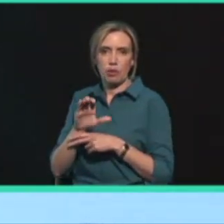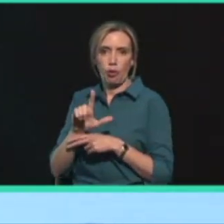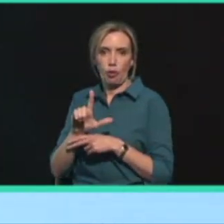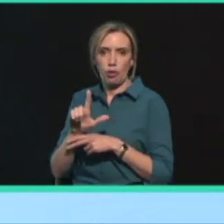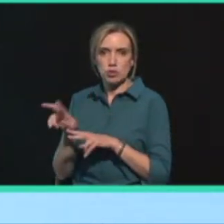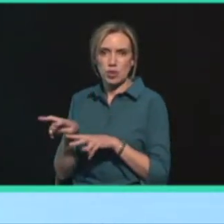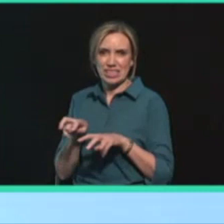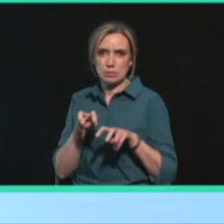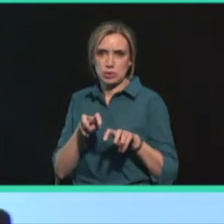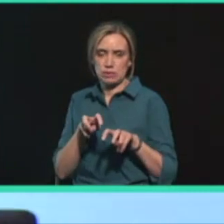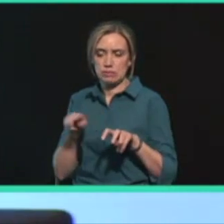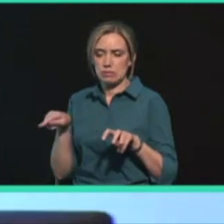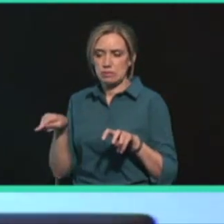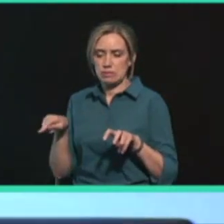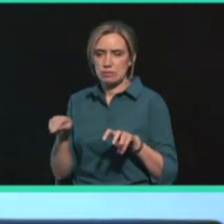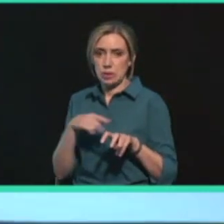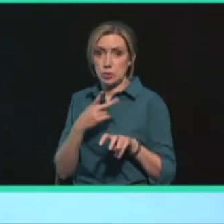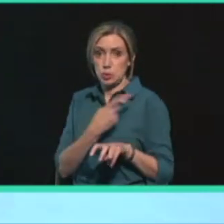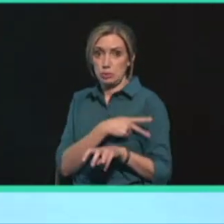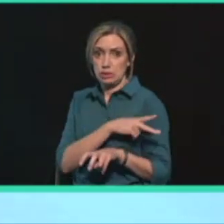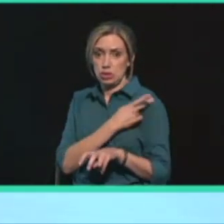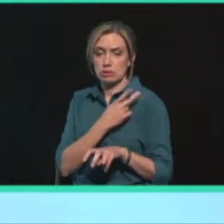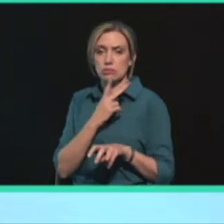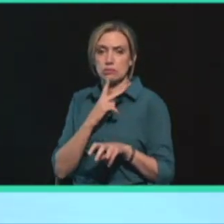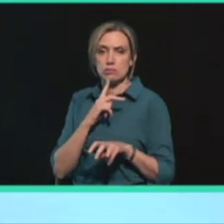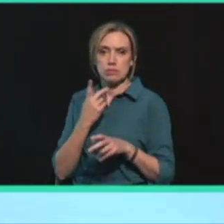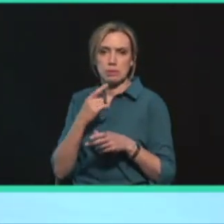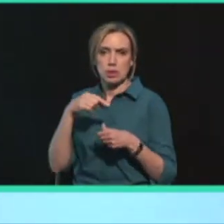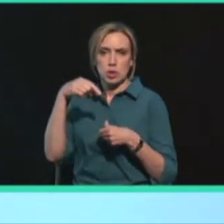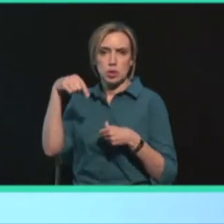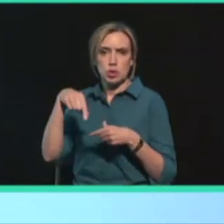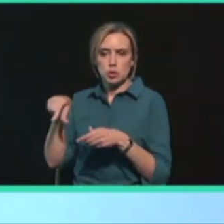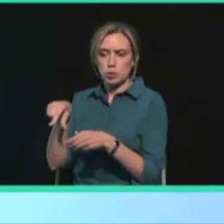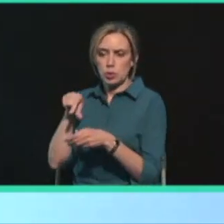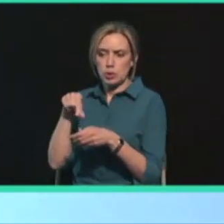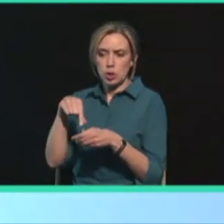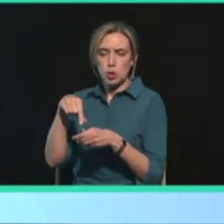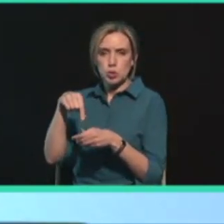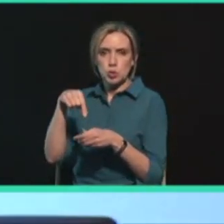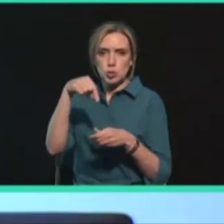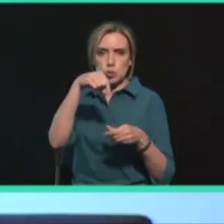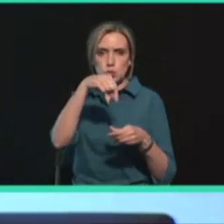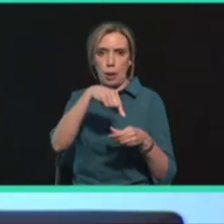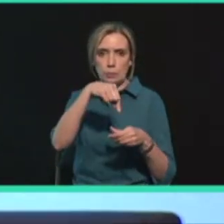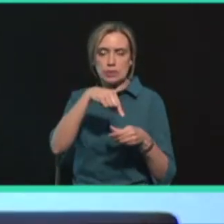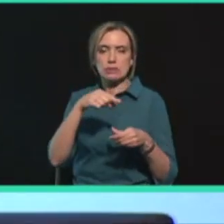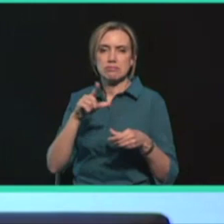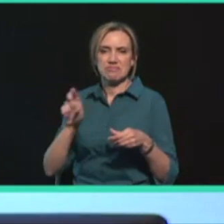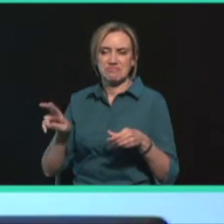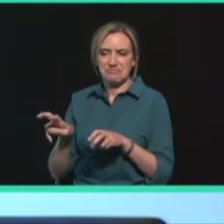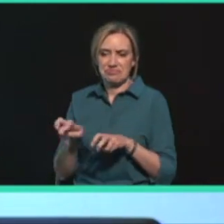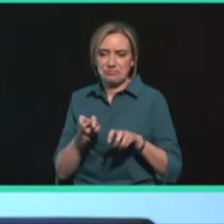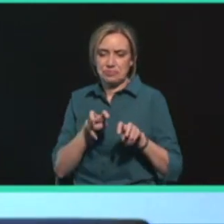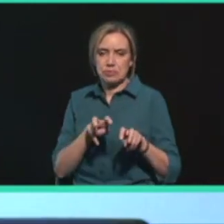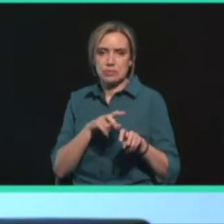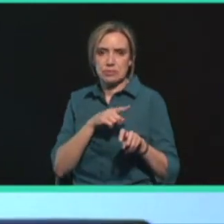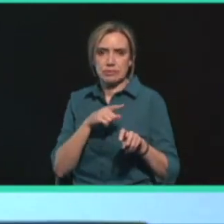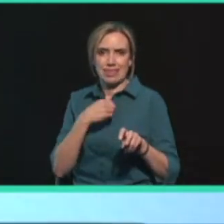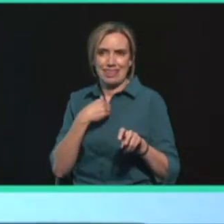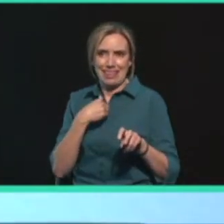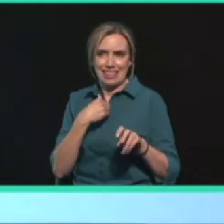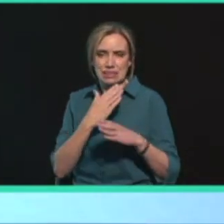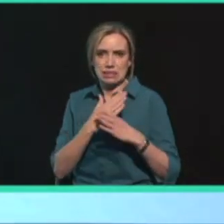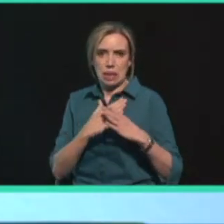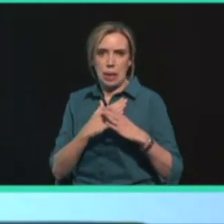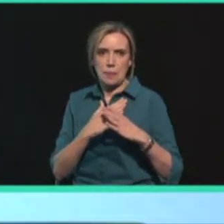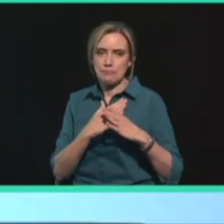were 2 patients treated with some immunosuppressive drugs, and they were actually infected by some multi-resistant bacteria that